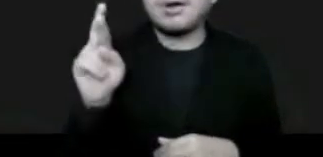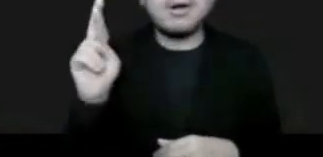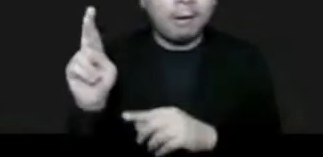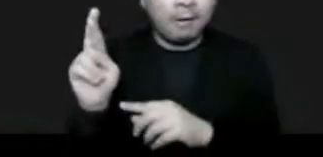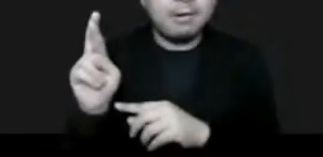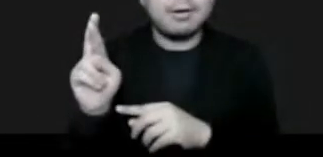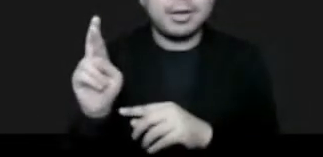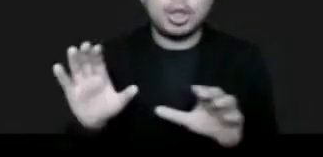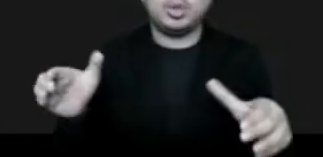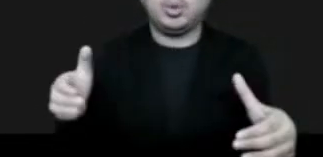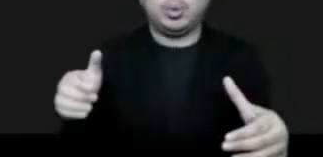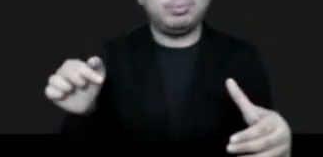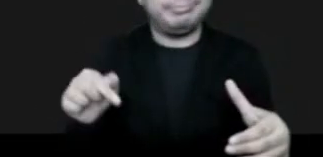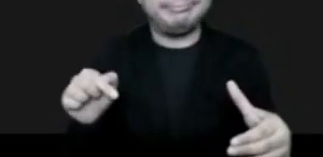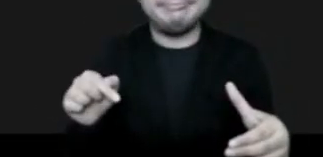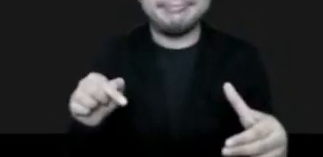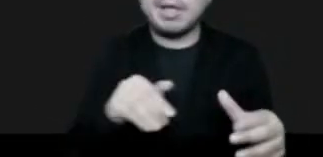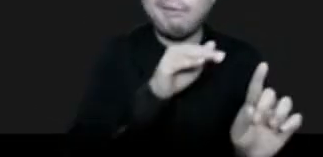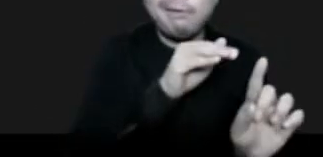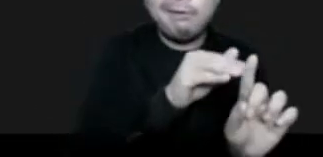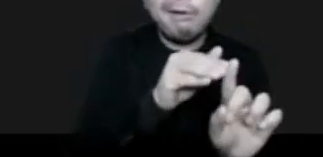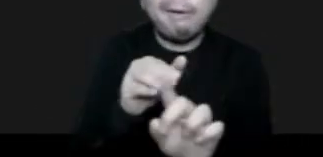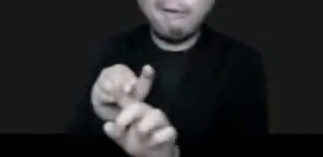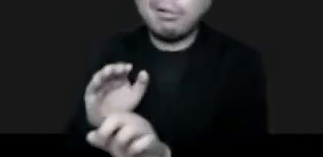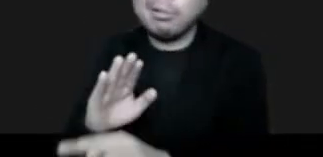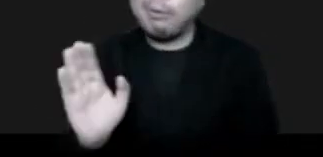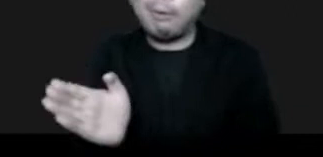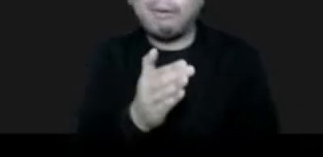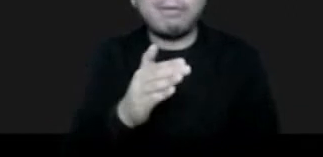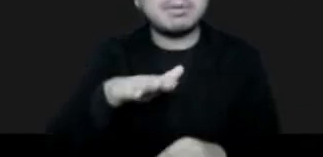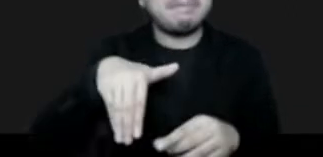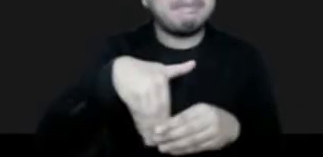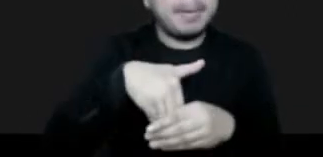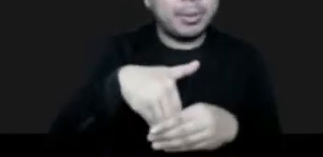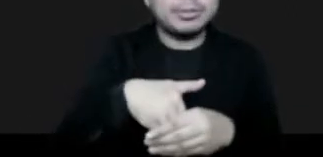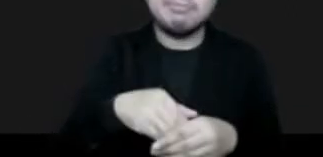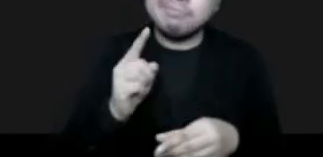to participate and also to include